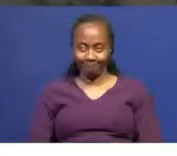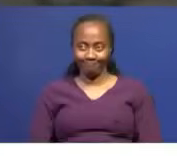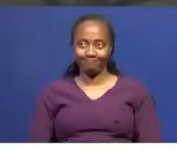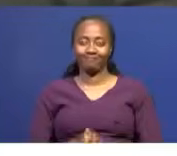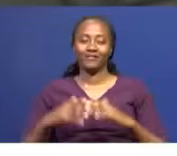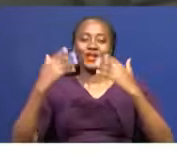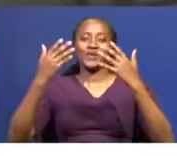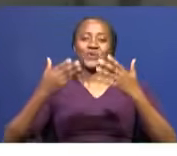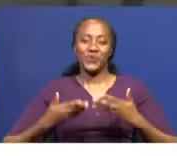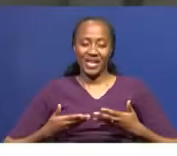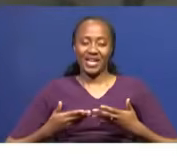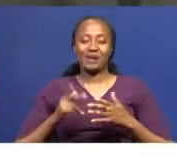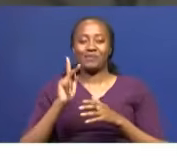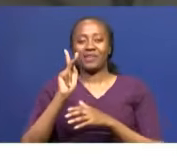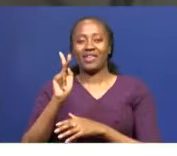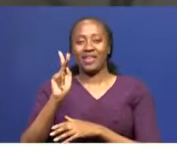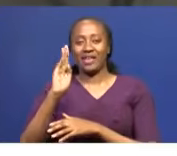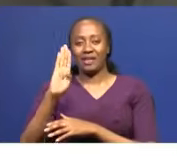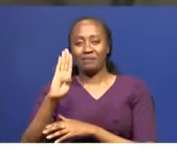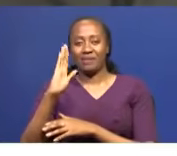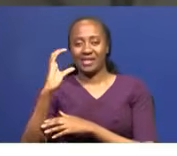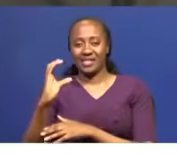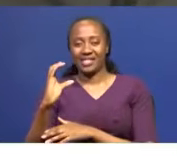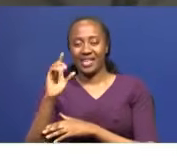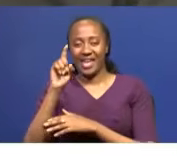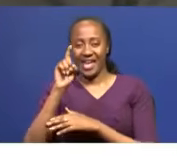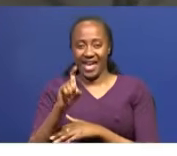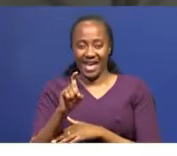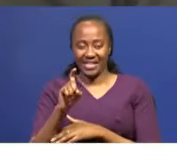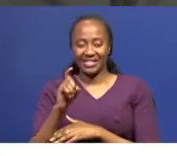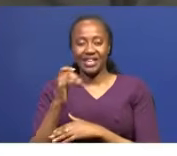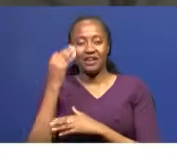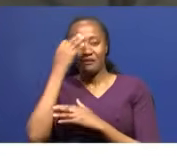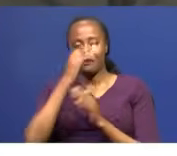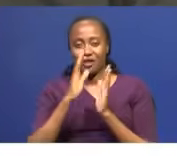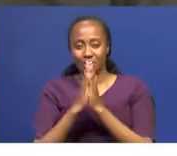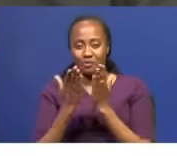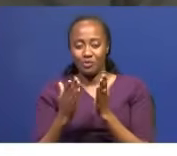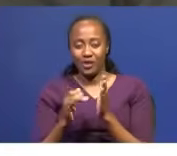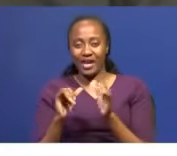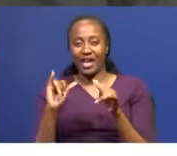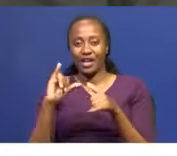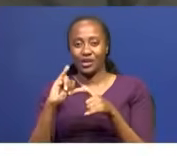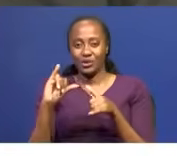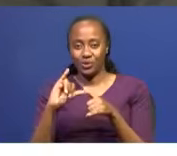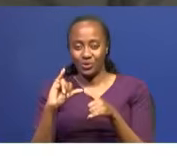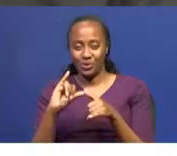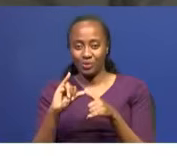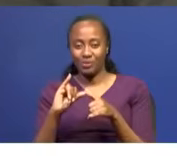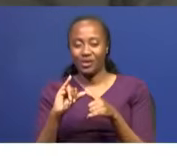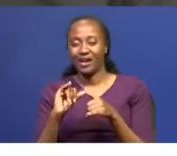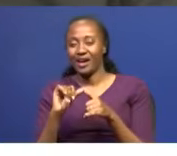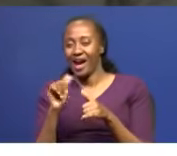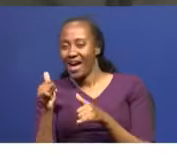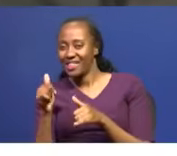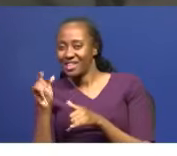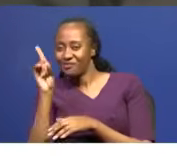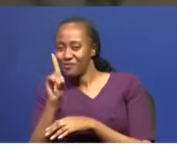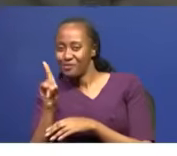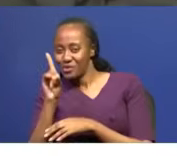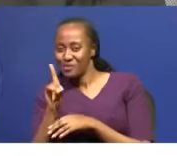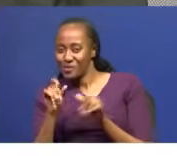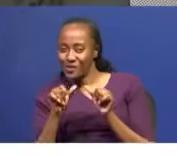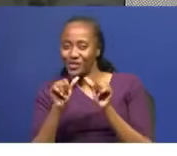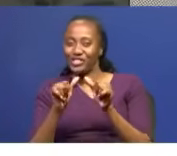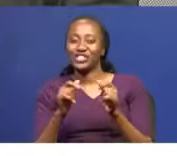Welcome back, our socials. At KBC Channel 1 on X, Facebook, and YouTube. Tembe, you're watching from Donholm. Thank you for your company. Continue talking